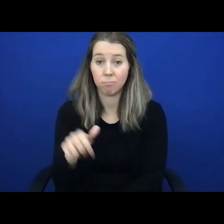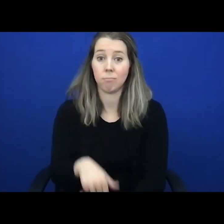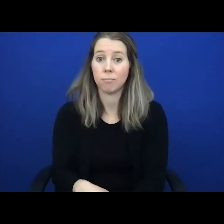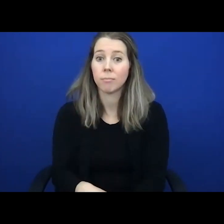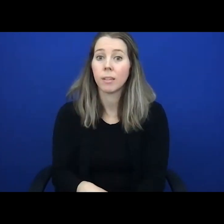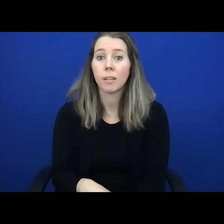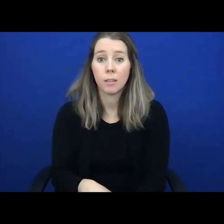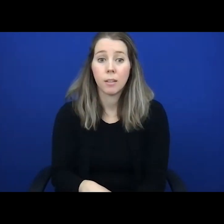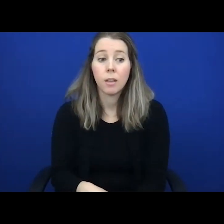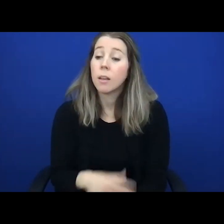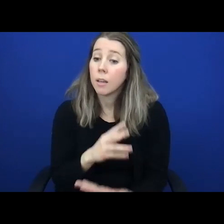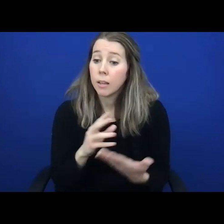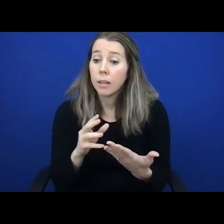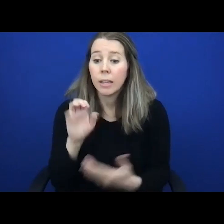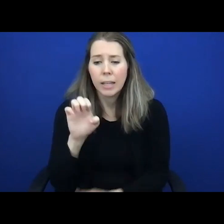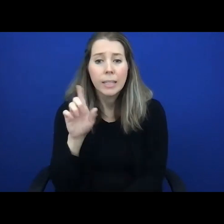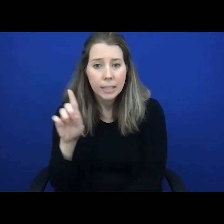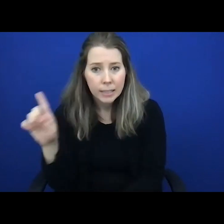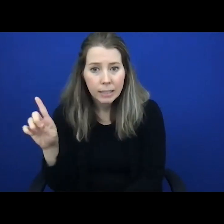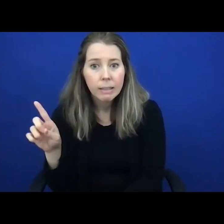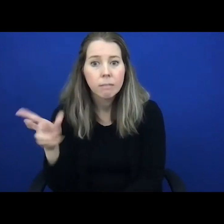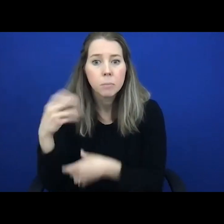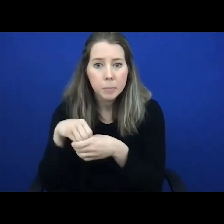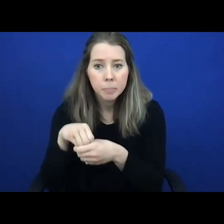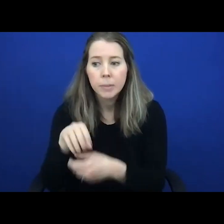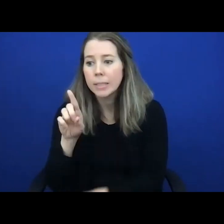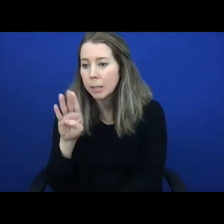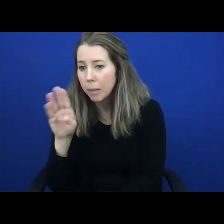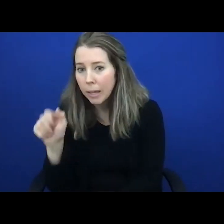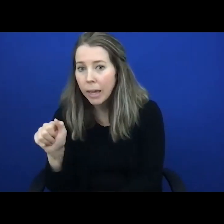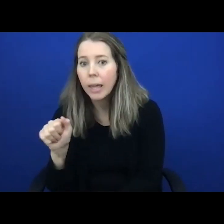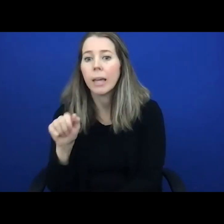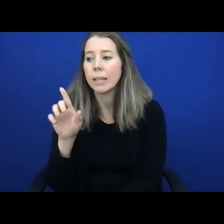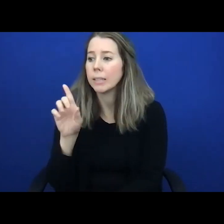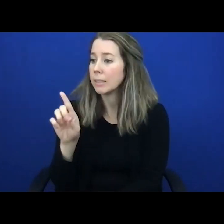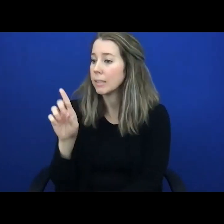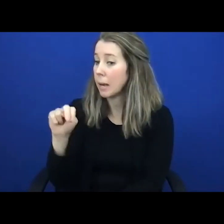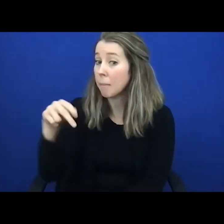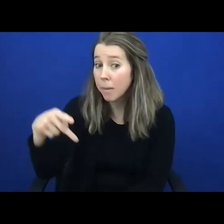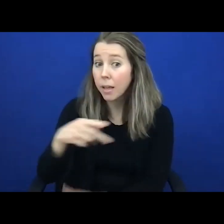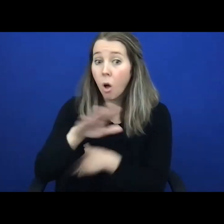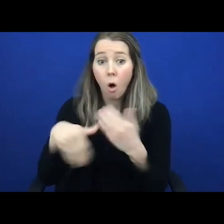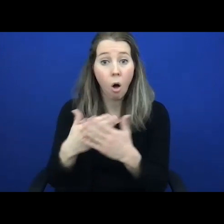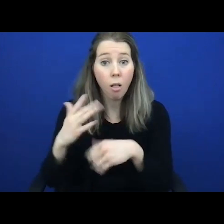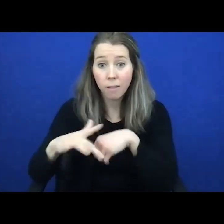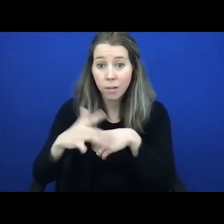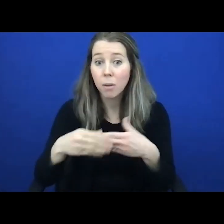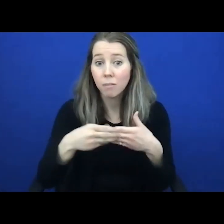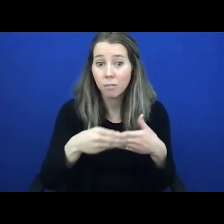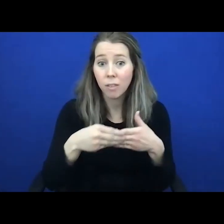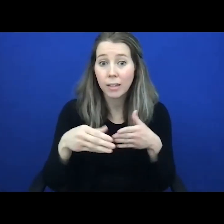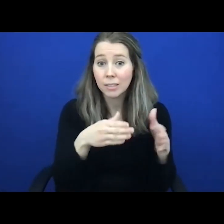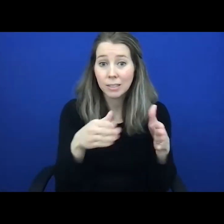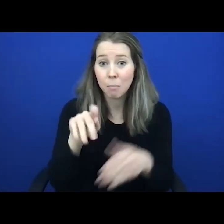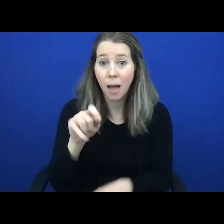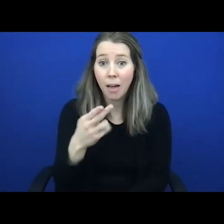in FlexPath. The EDD, the DBA, and the DNP are all available in the FlexPath model as